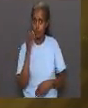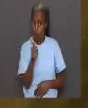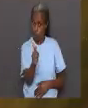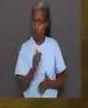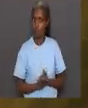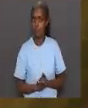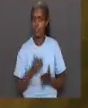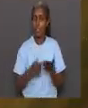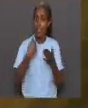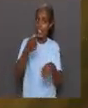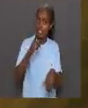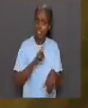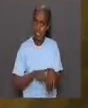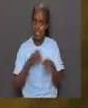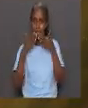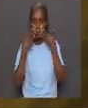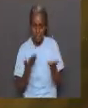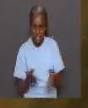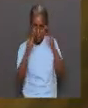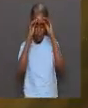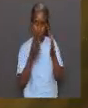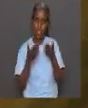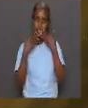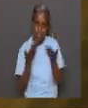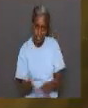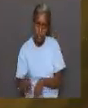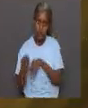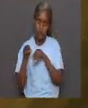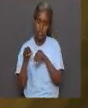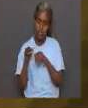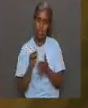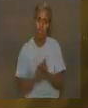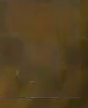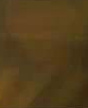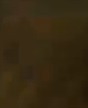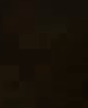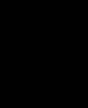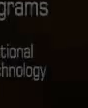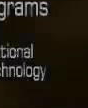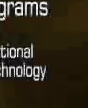own. Until next time, thank you, teacher. Thank you, students.